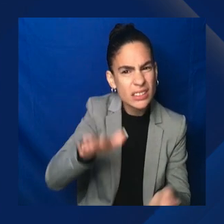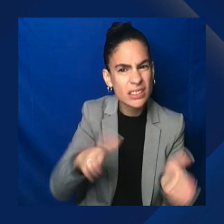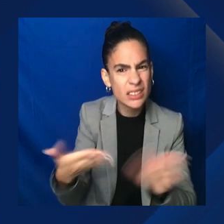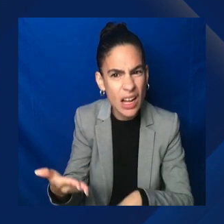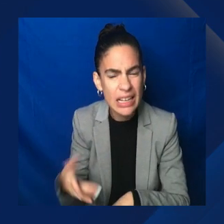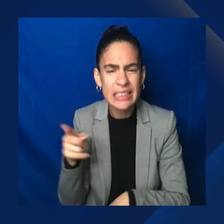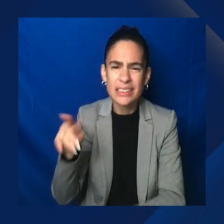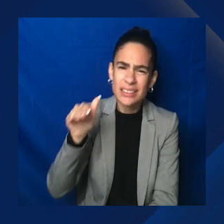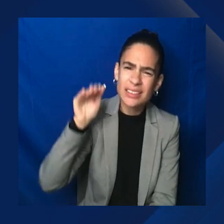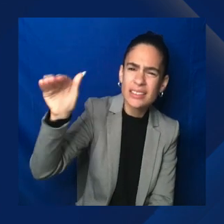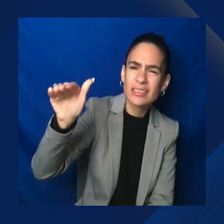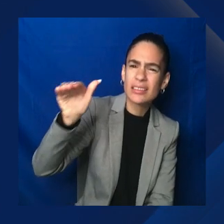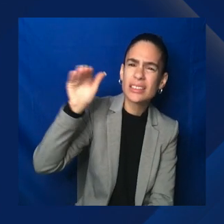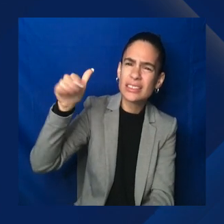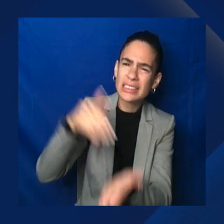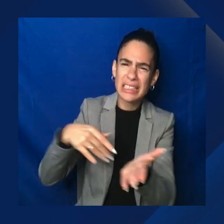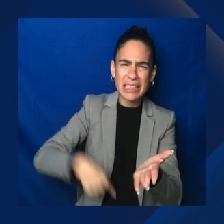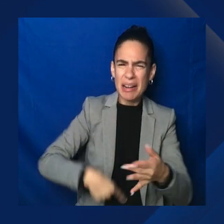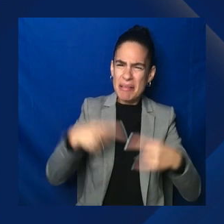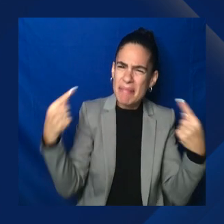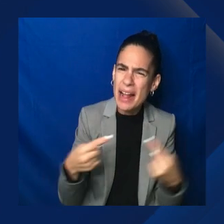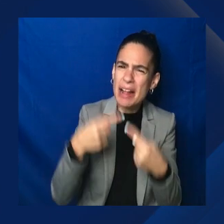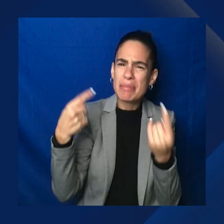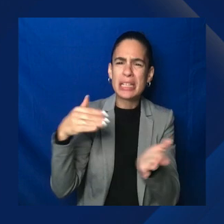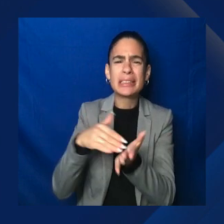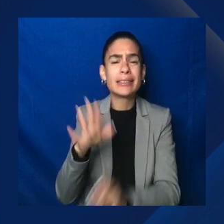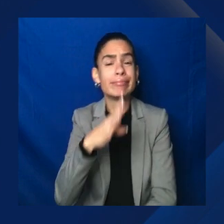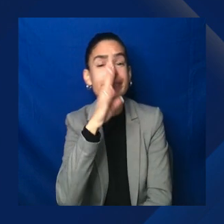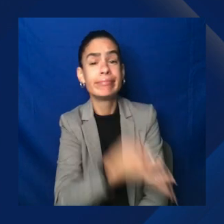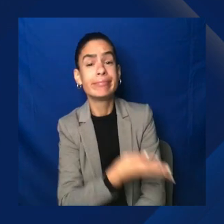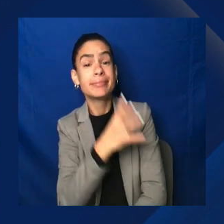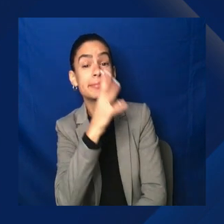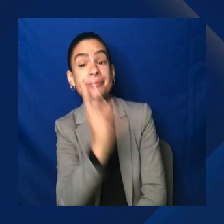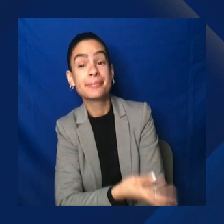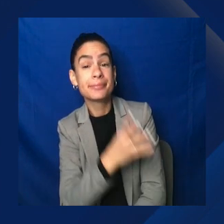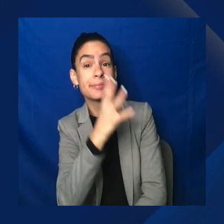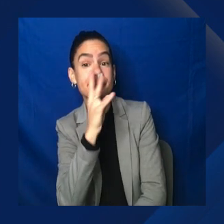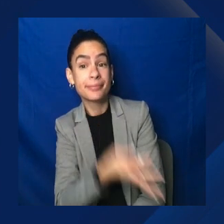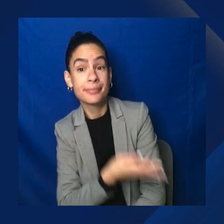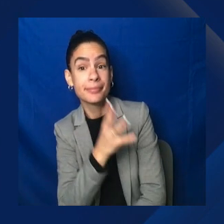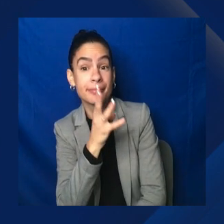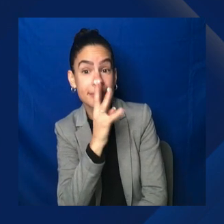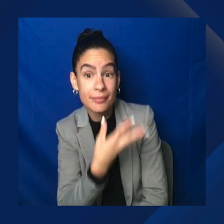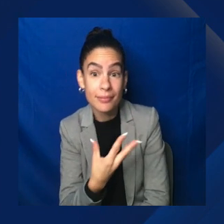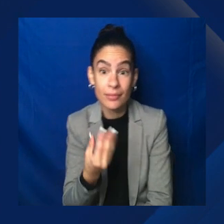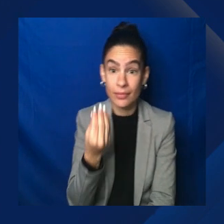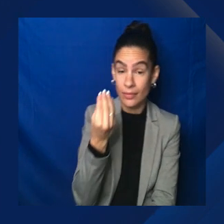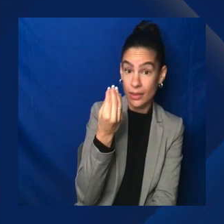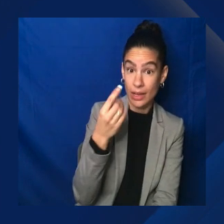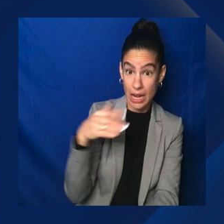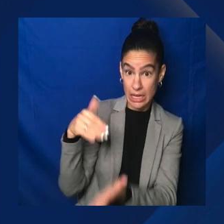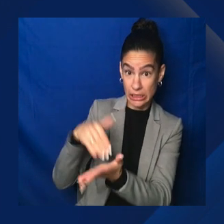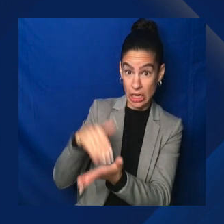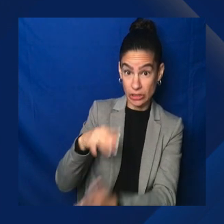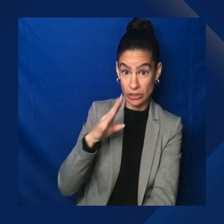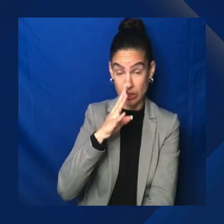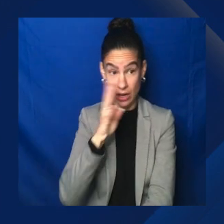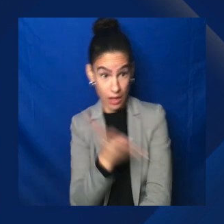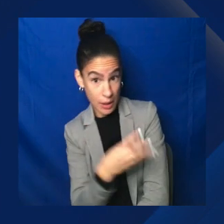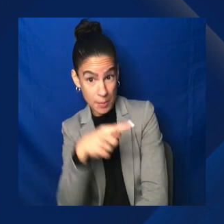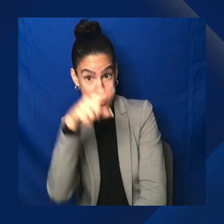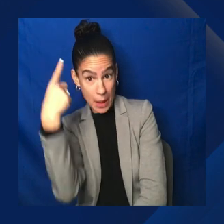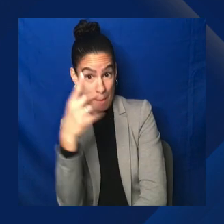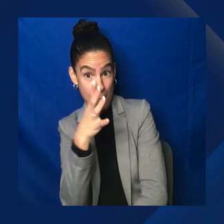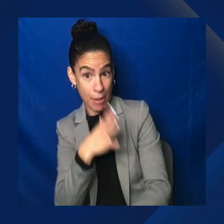abdomen were overlooked by her physician. And overlooking pain of Black women in healthcare results from